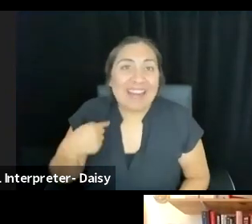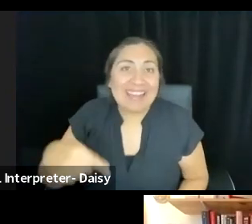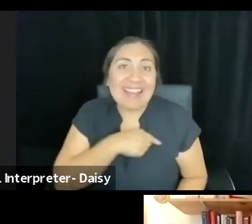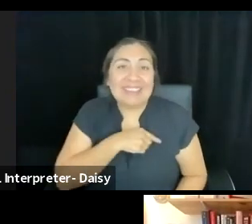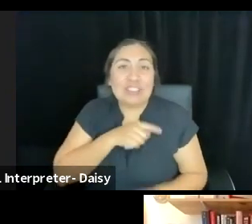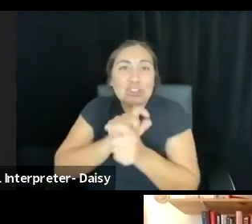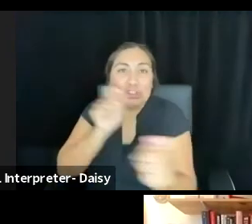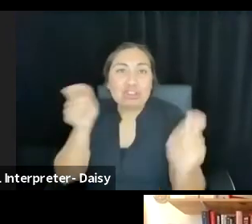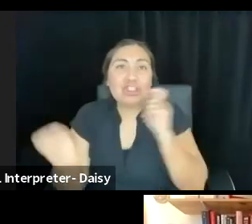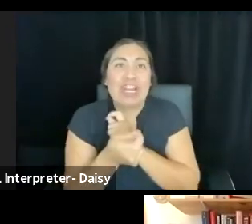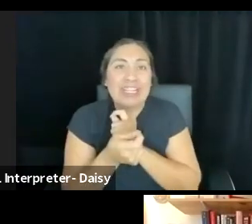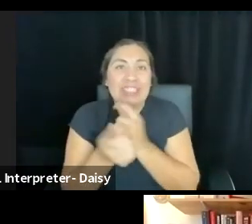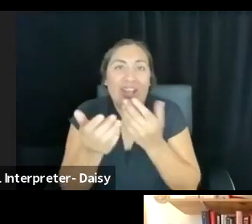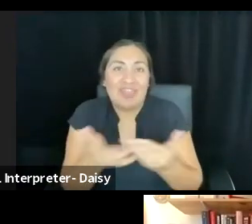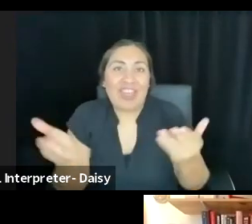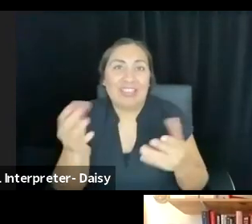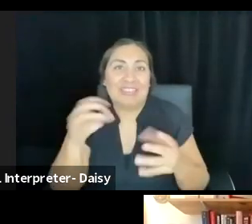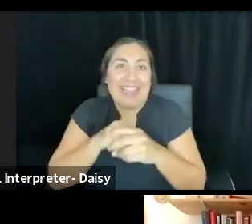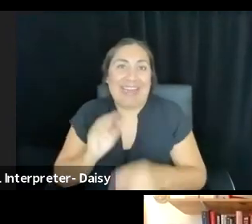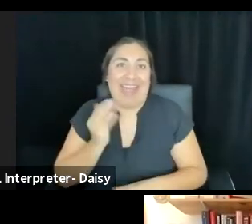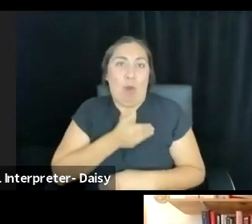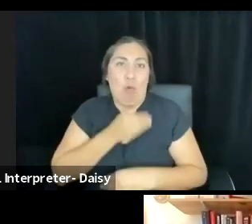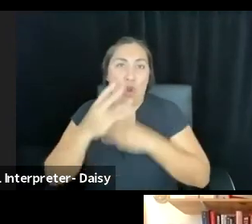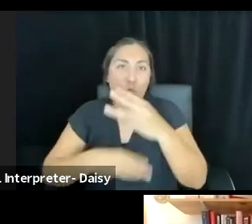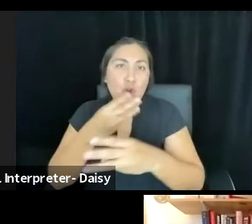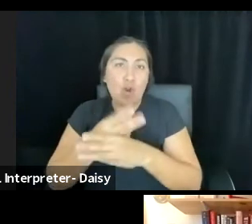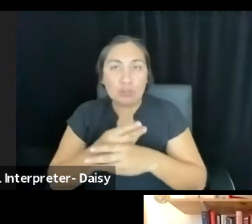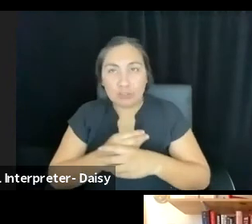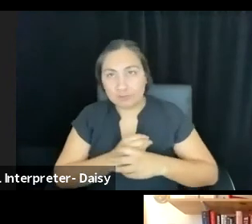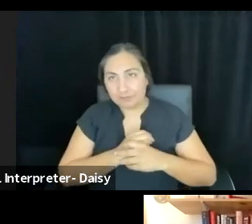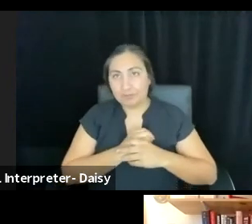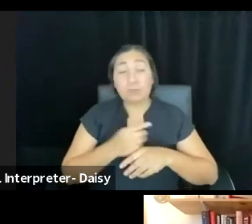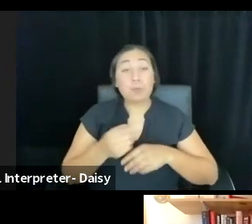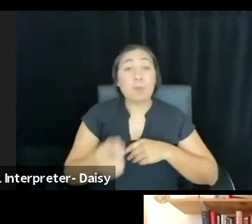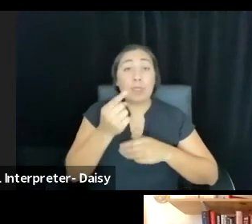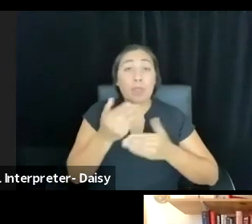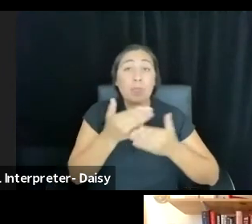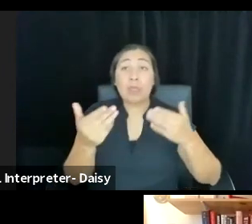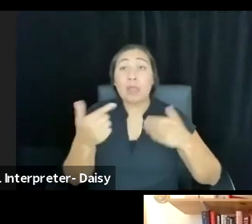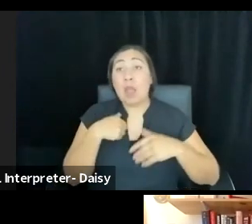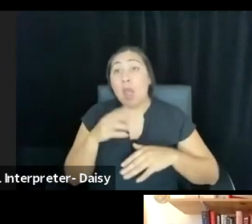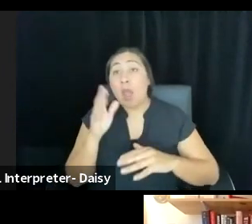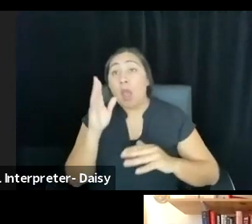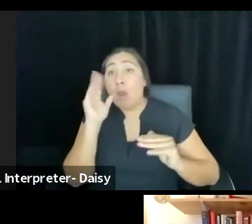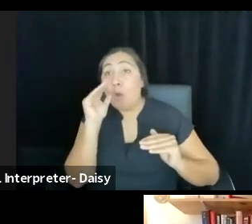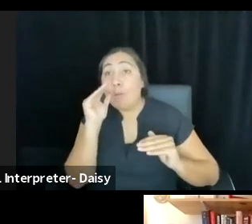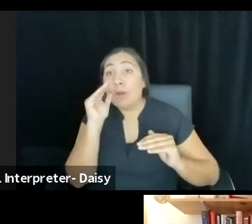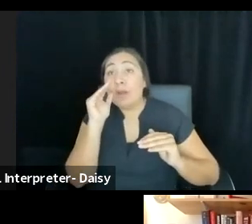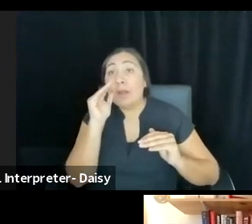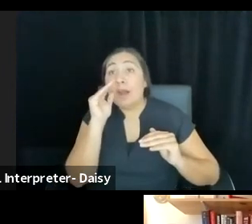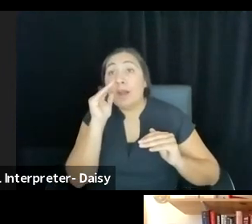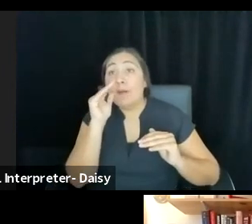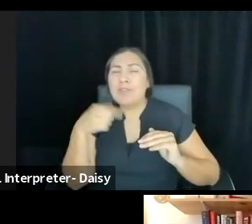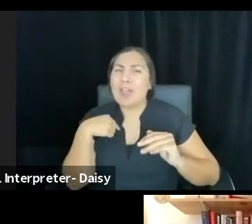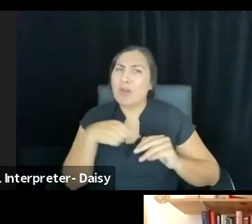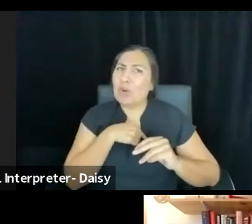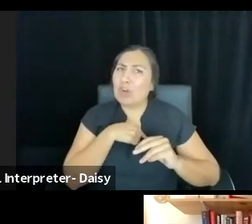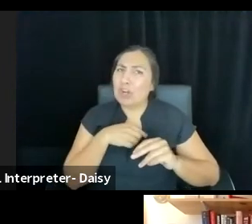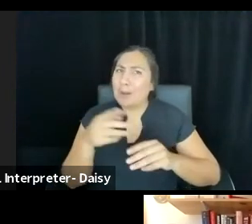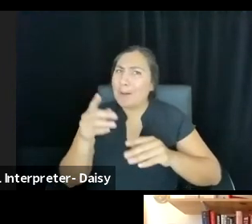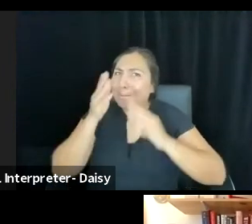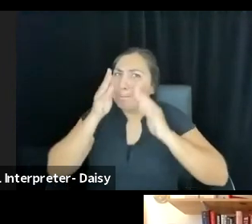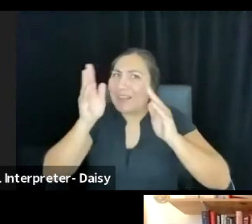careful attention to colleagues and friends in the disability communities who are all saying some